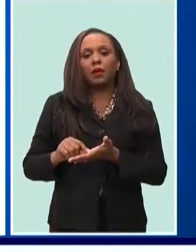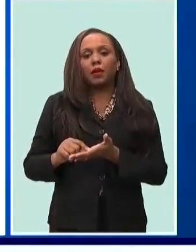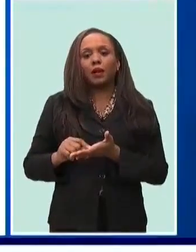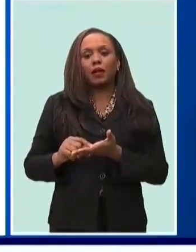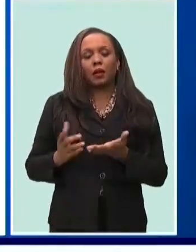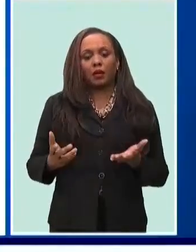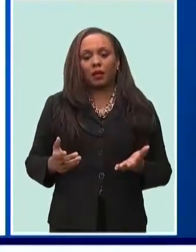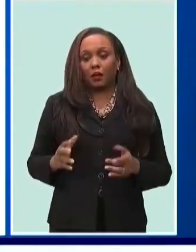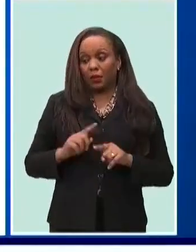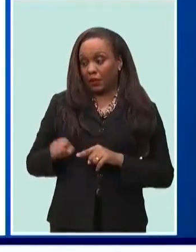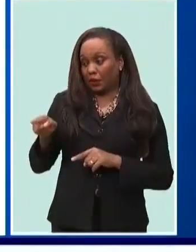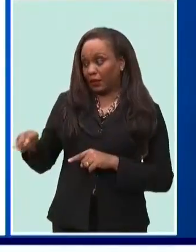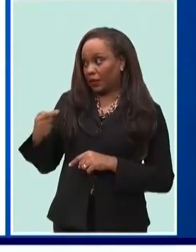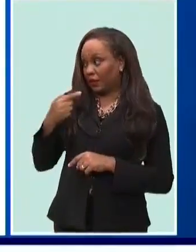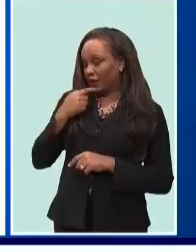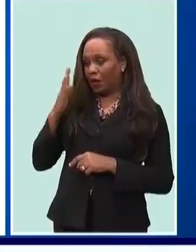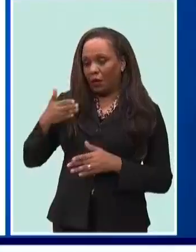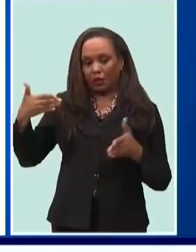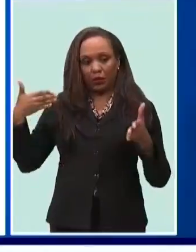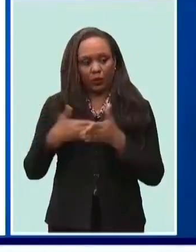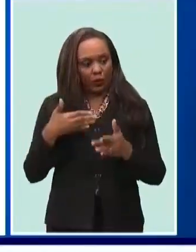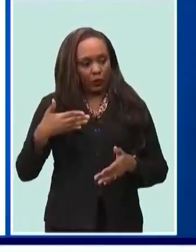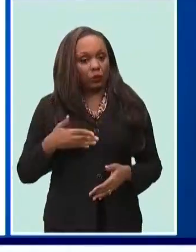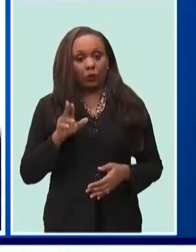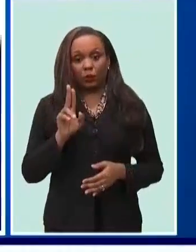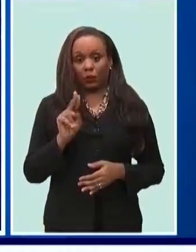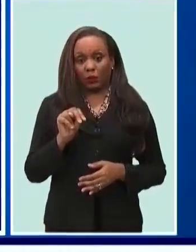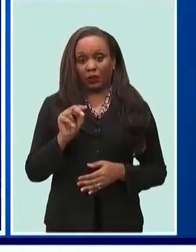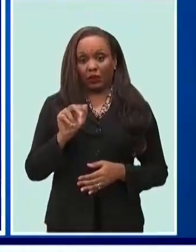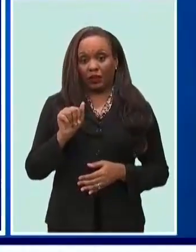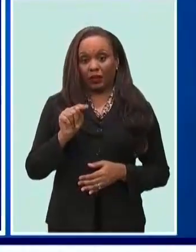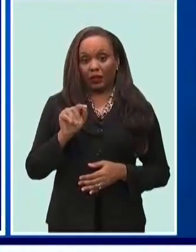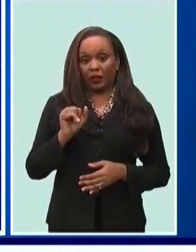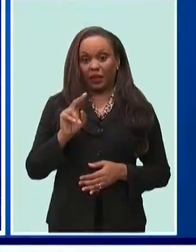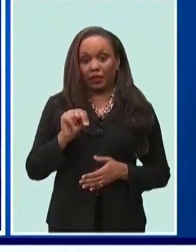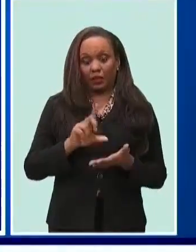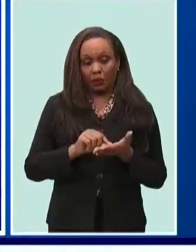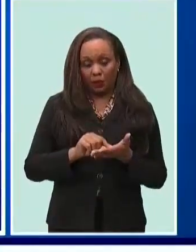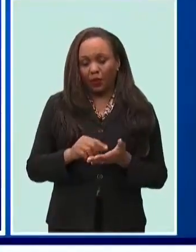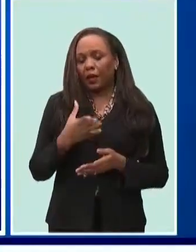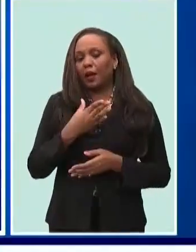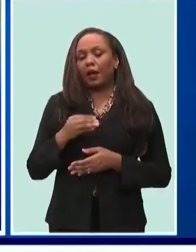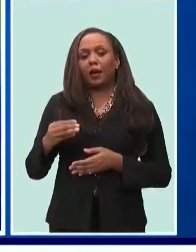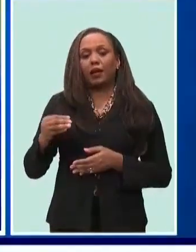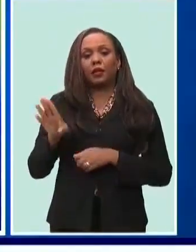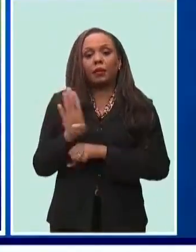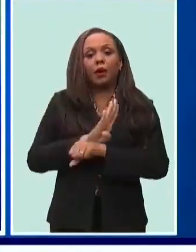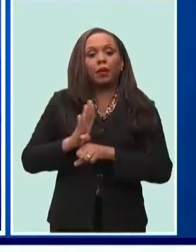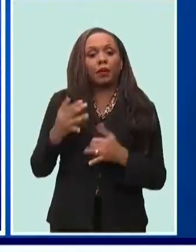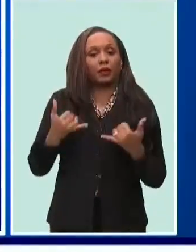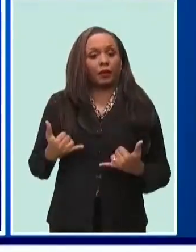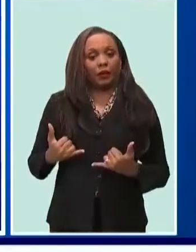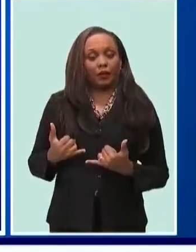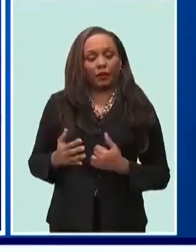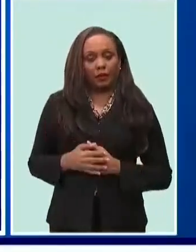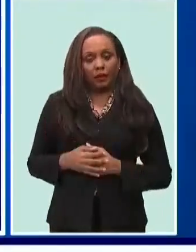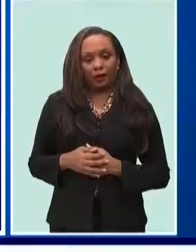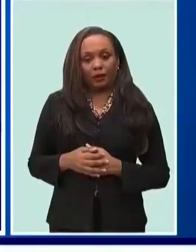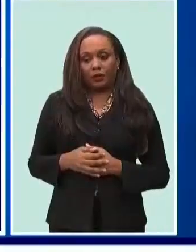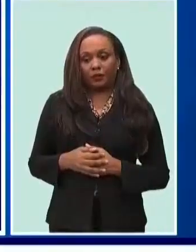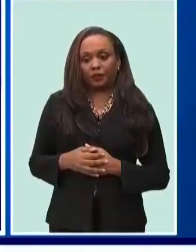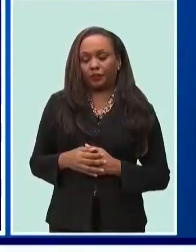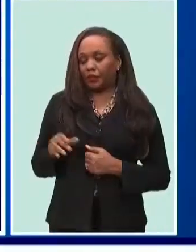has signaled her intention to sue the Nation Publishing Company and Barbados Today. The NUPW General Secretary is